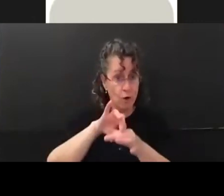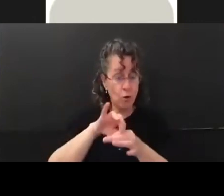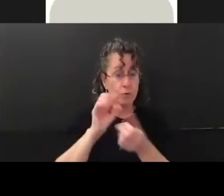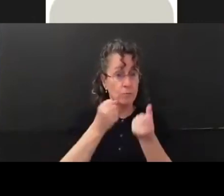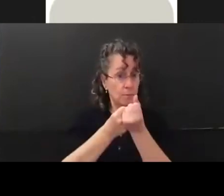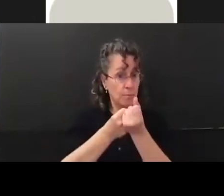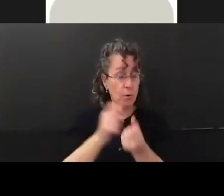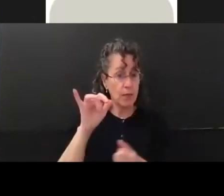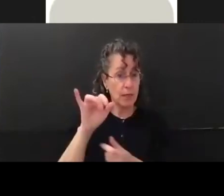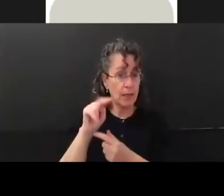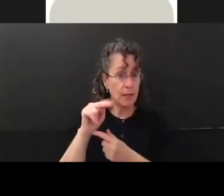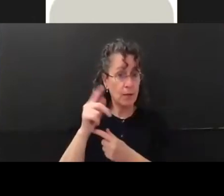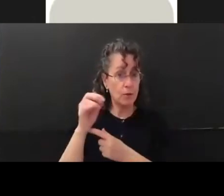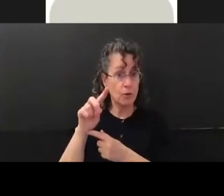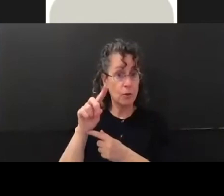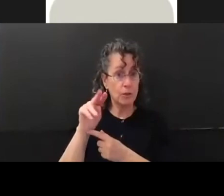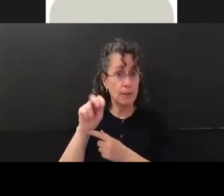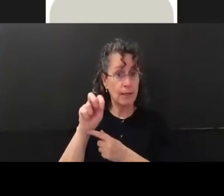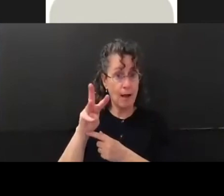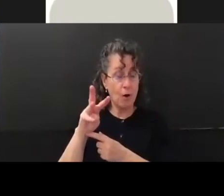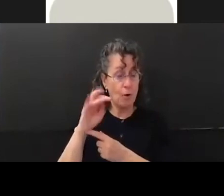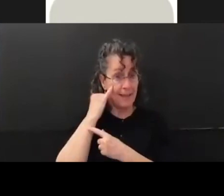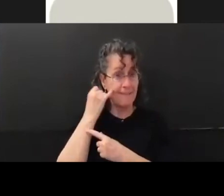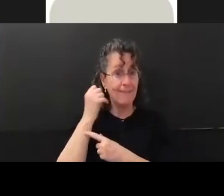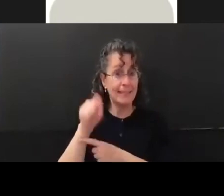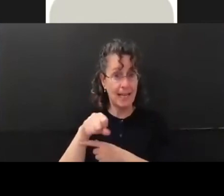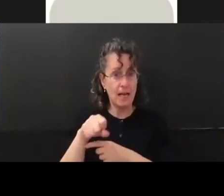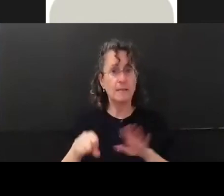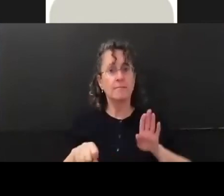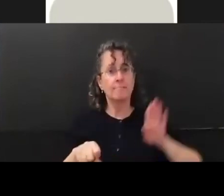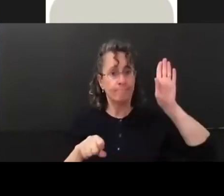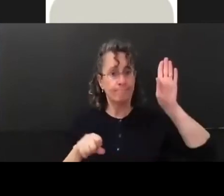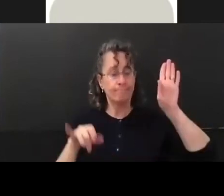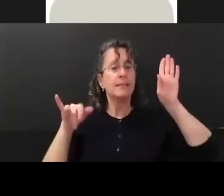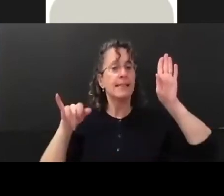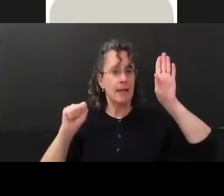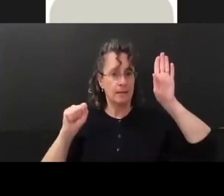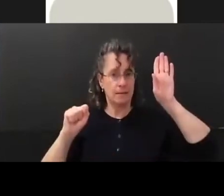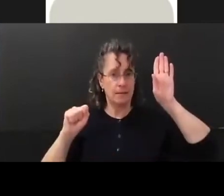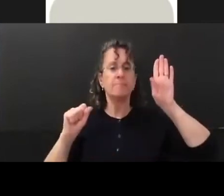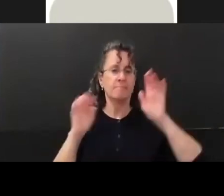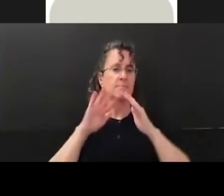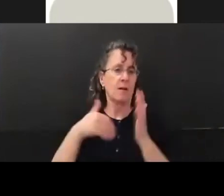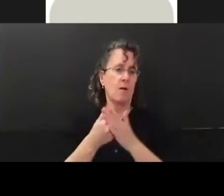as clerk of the board could raise their hand and say aye. Aye. Aye. Aye.